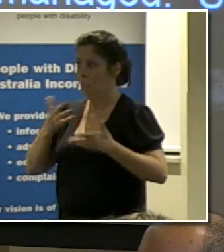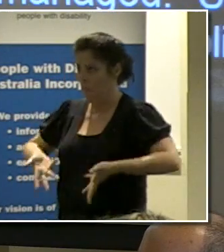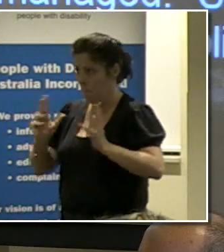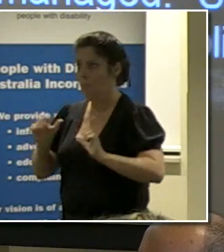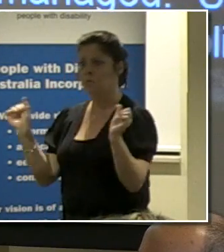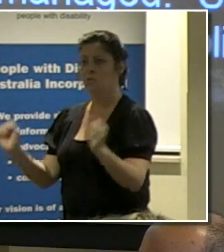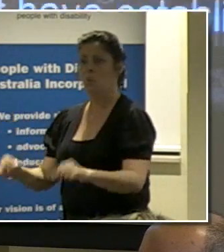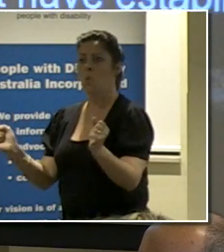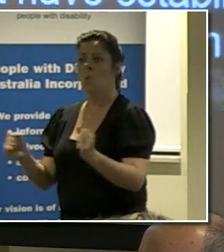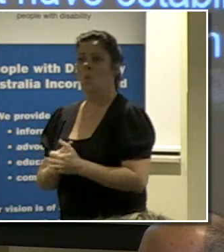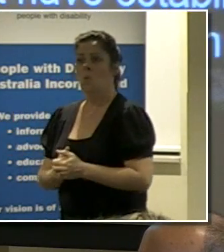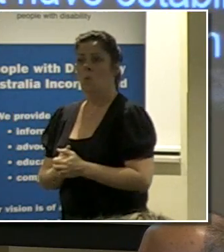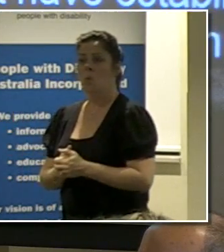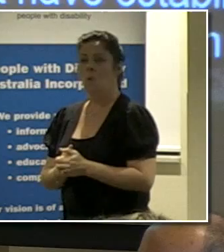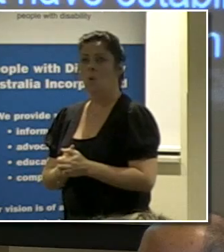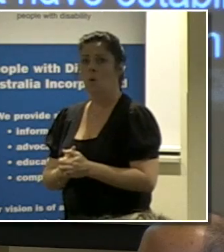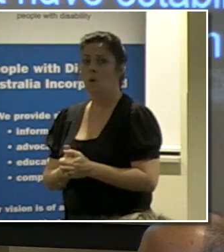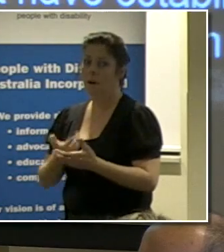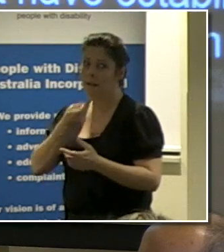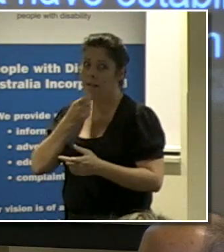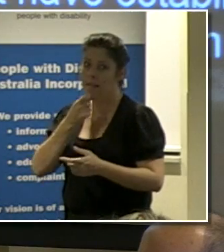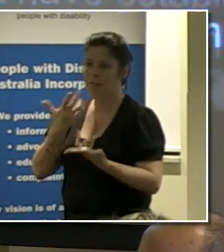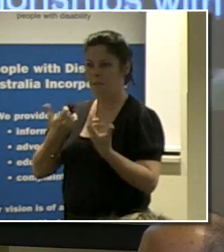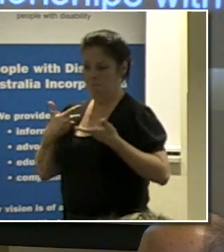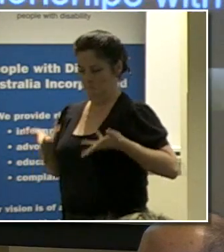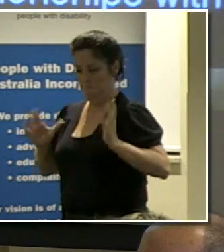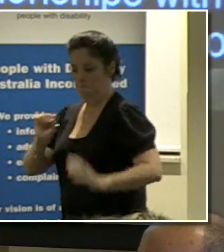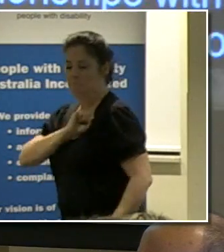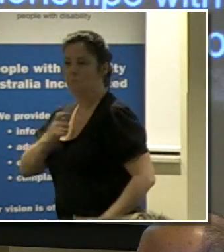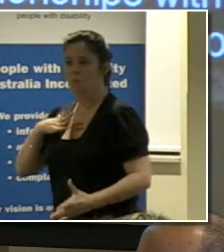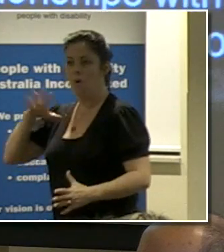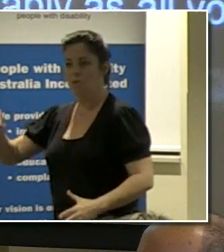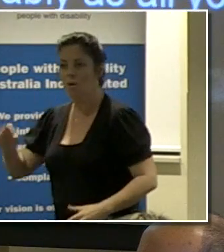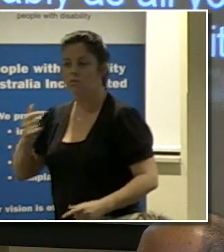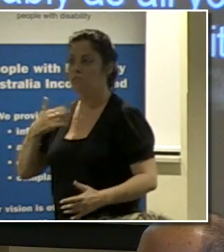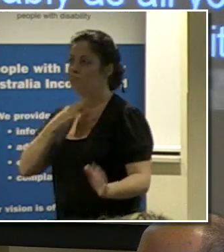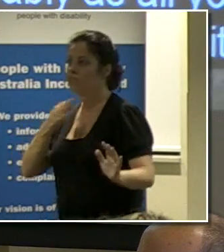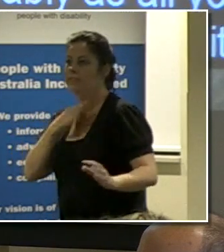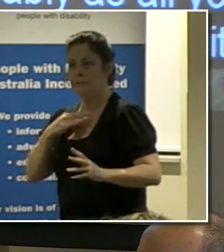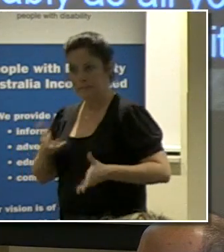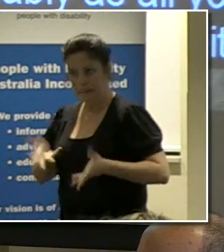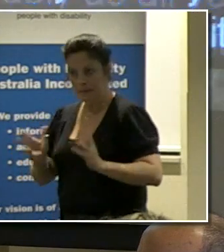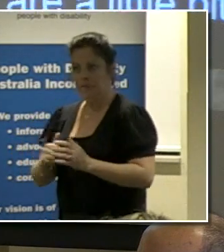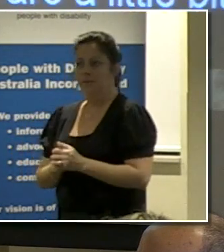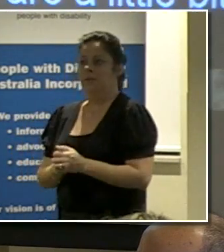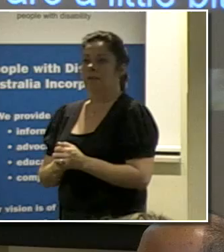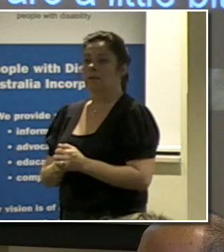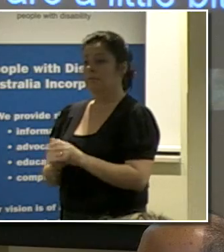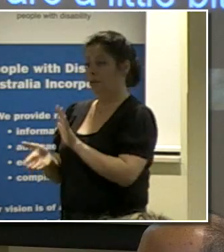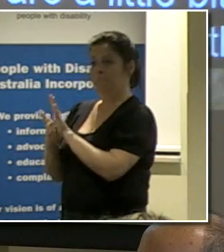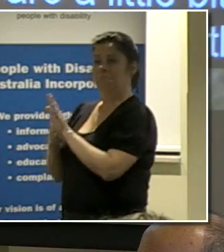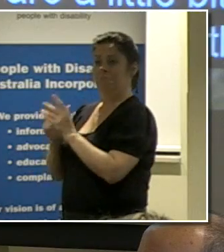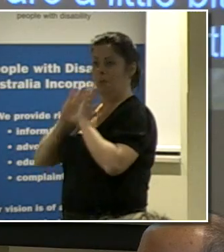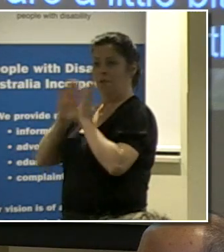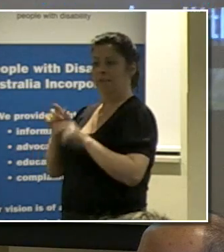they're probably, as your young people are, a little bit more fearless, a little bit prepared to take a risk. And I think that's a great thing, and